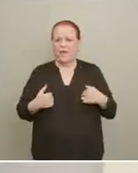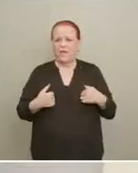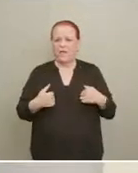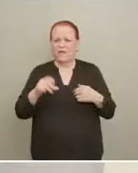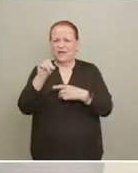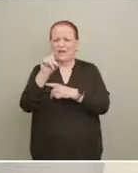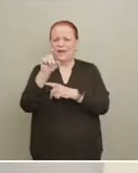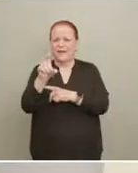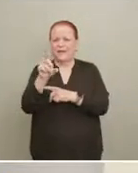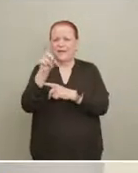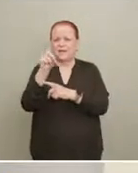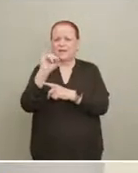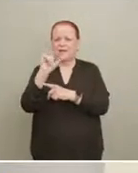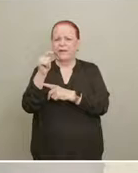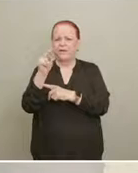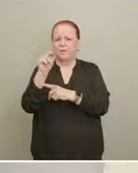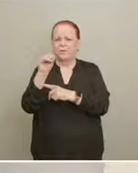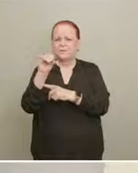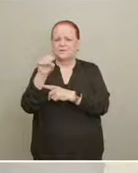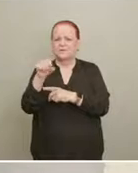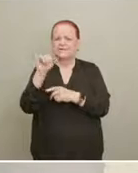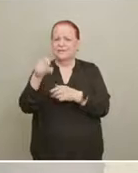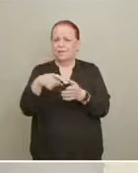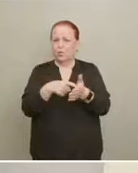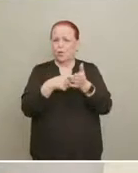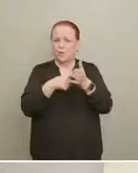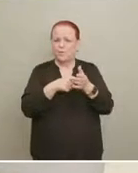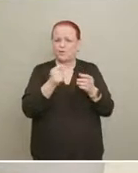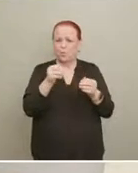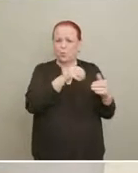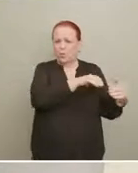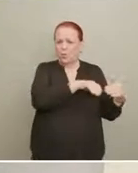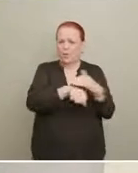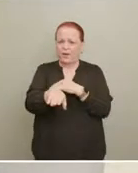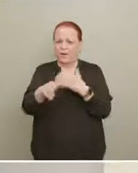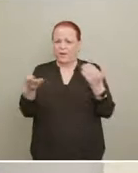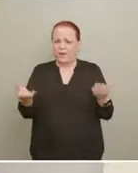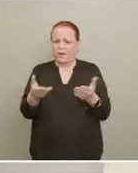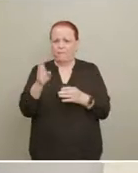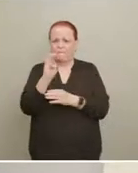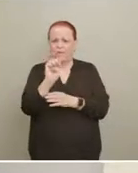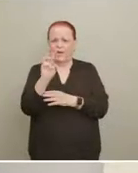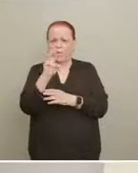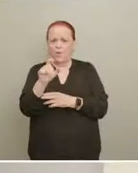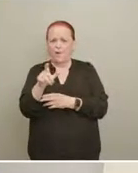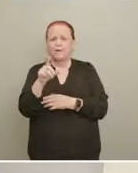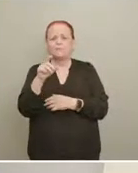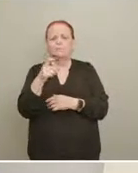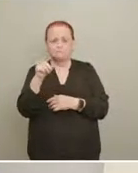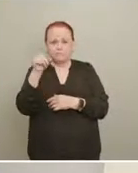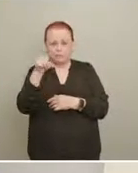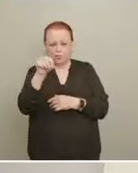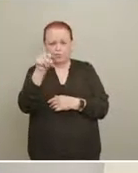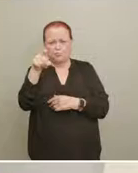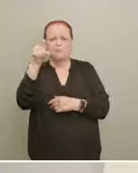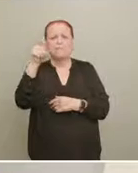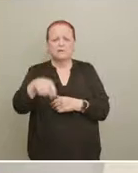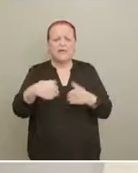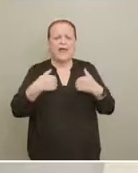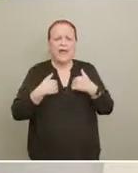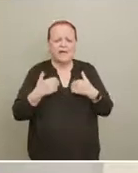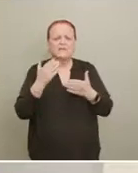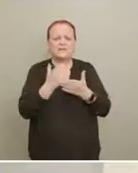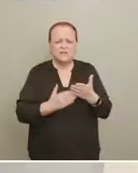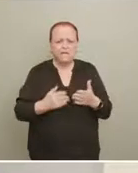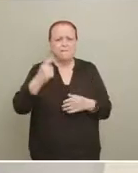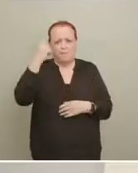a prerequisite for entry into the BeWell? In other words, does one have to have some aspect of a